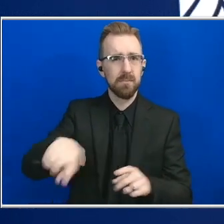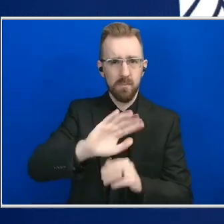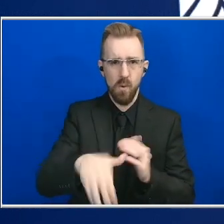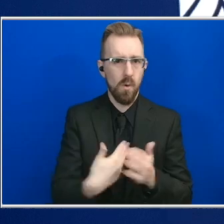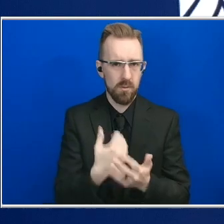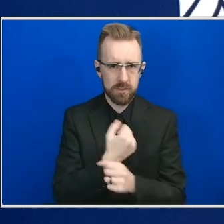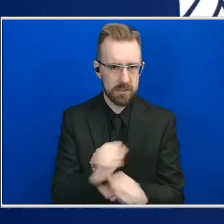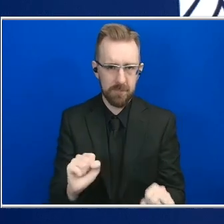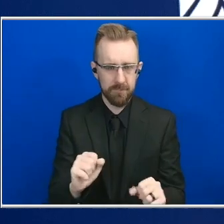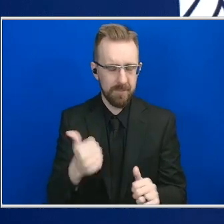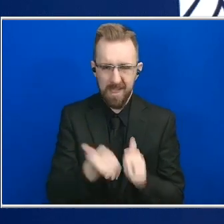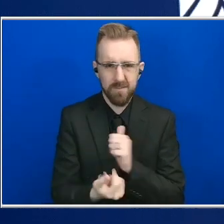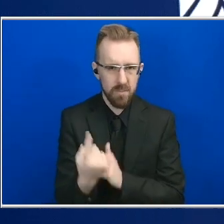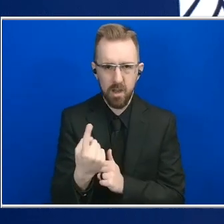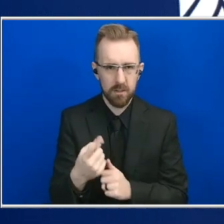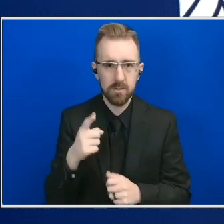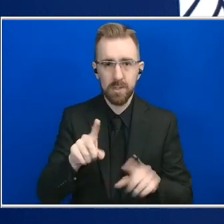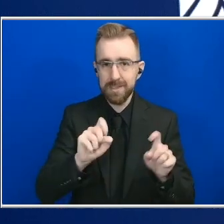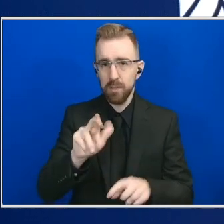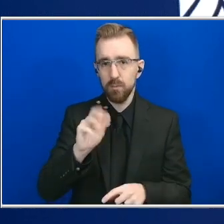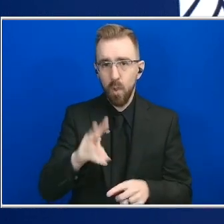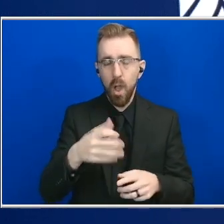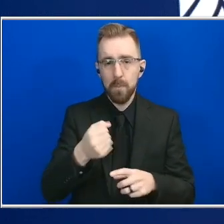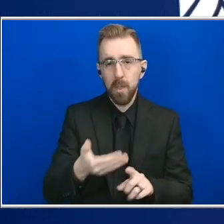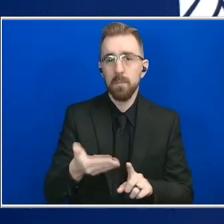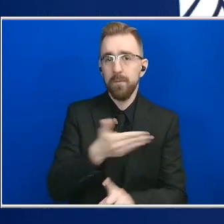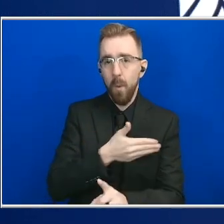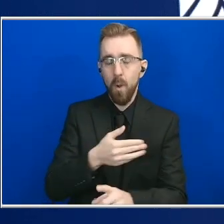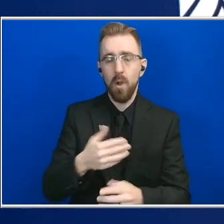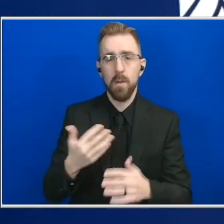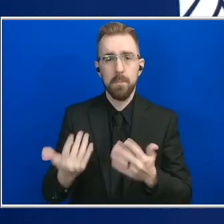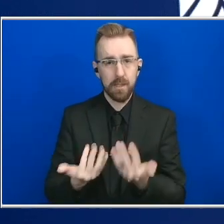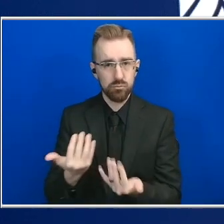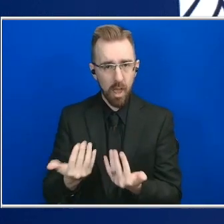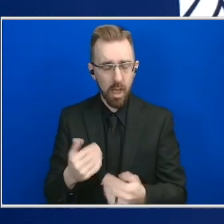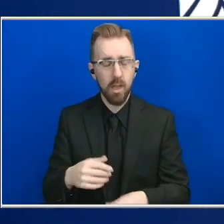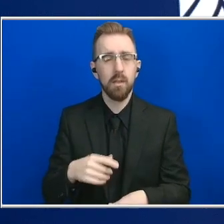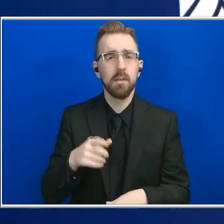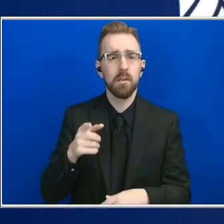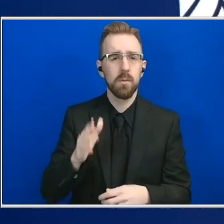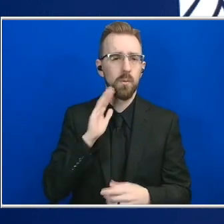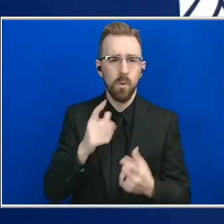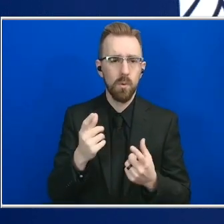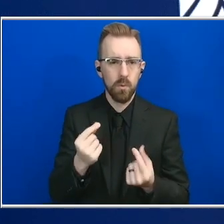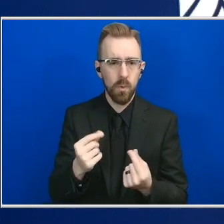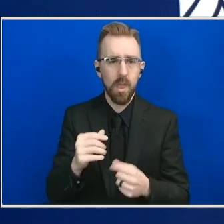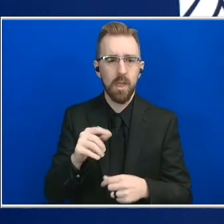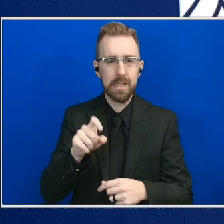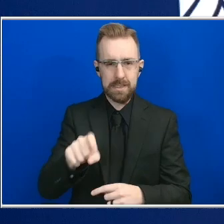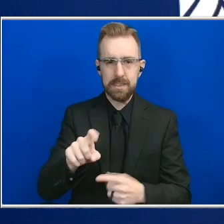raw milk before it gets pasteurized. They will do it it's mandated on request by the